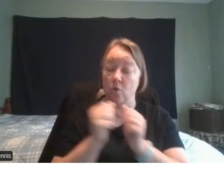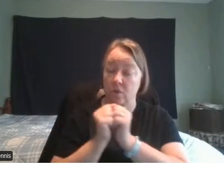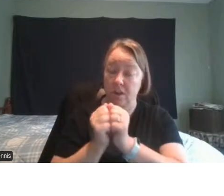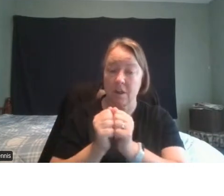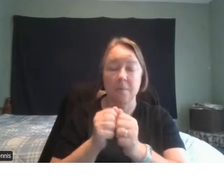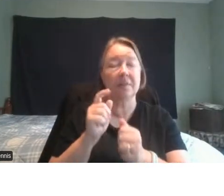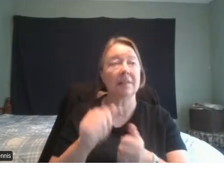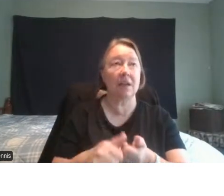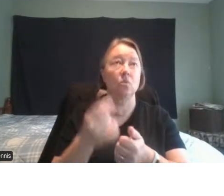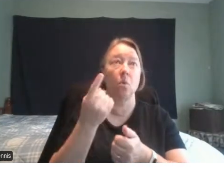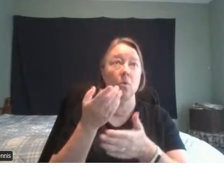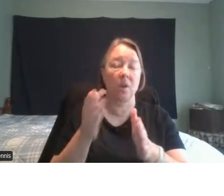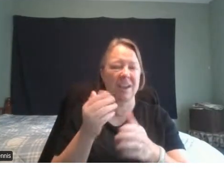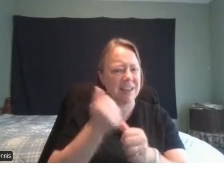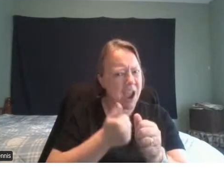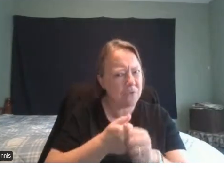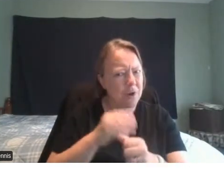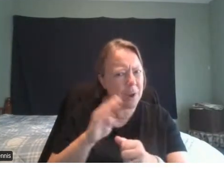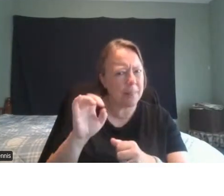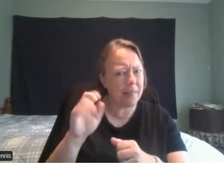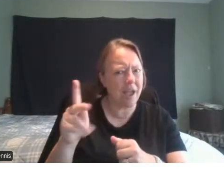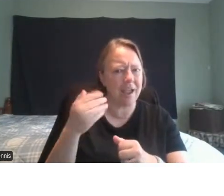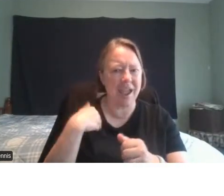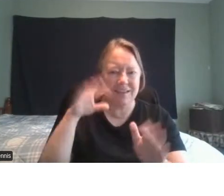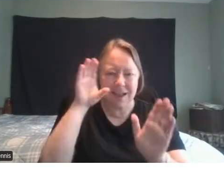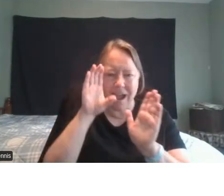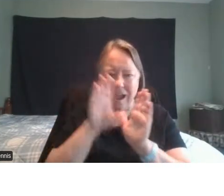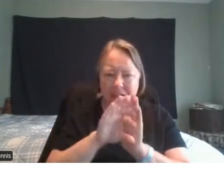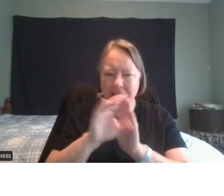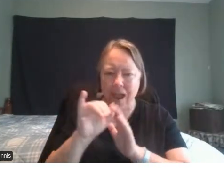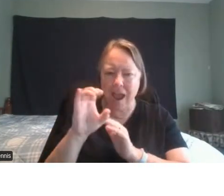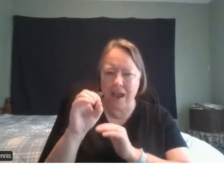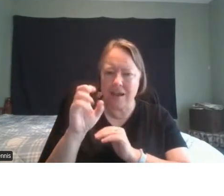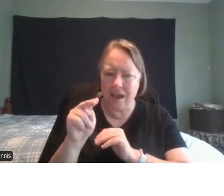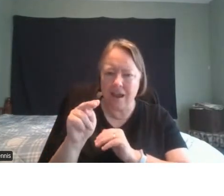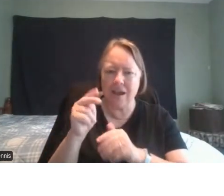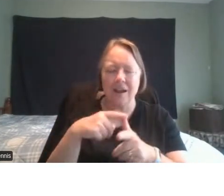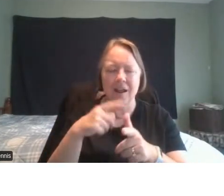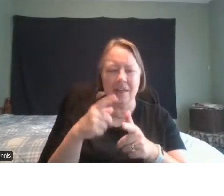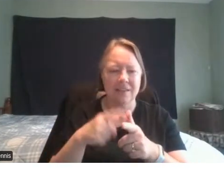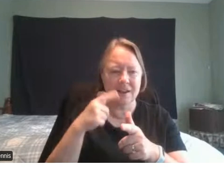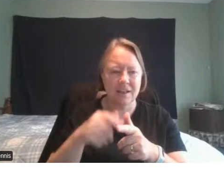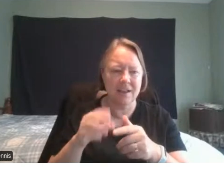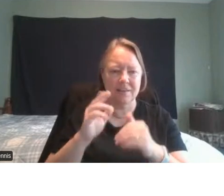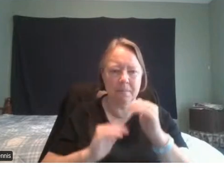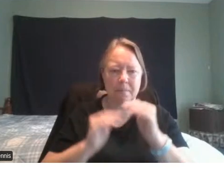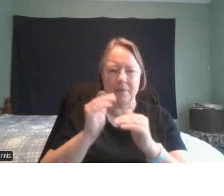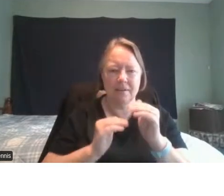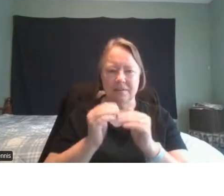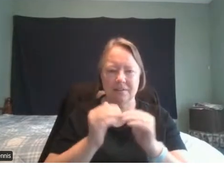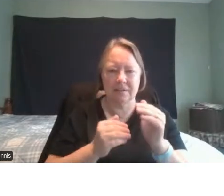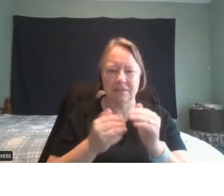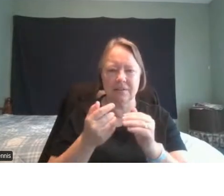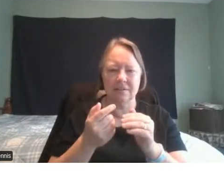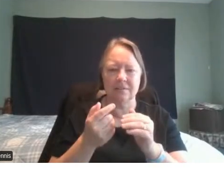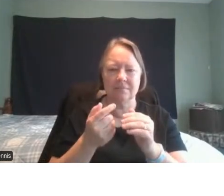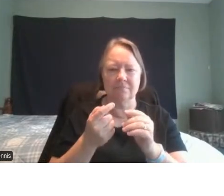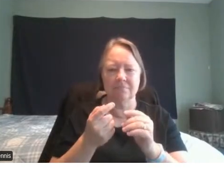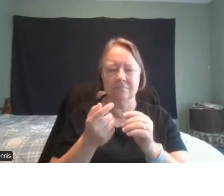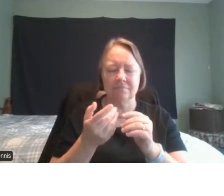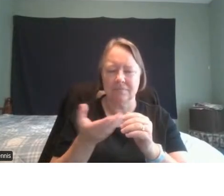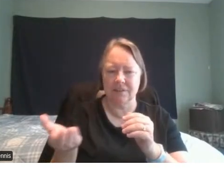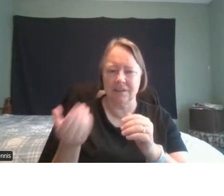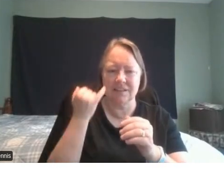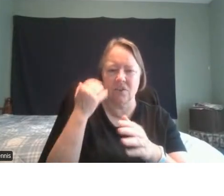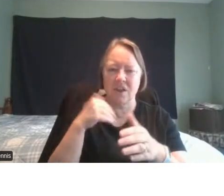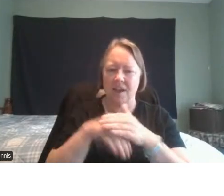because every block has an icon and it has built-in speeds, that might be a way to go if you have access